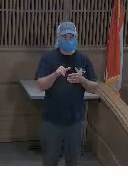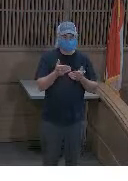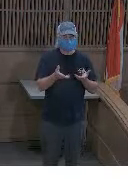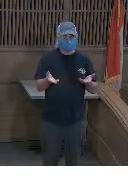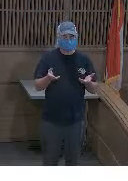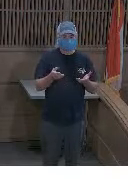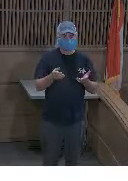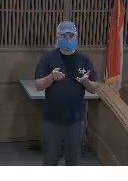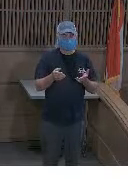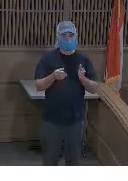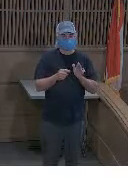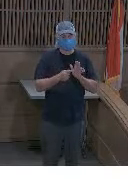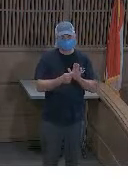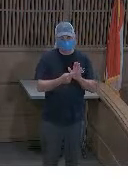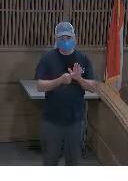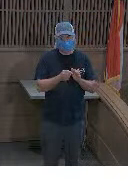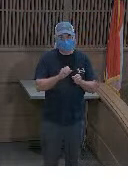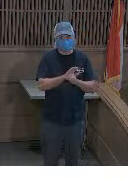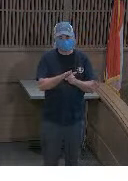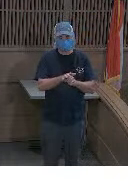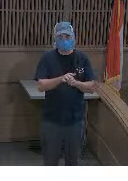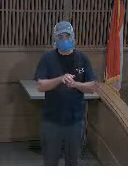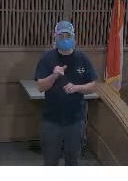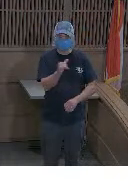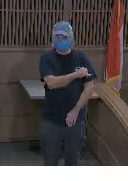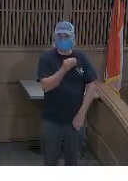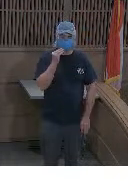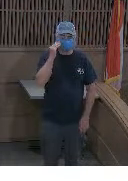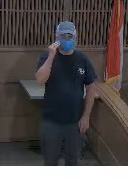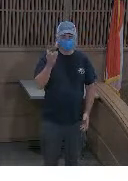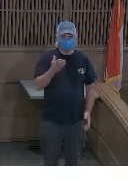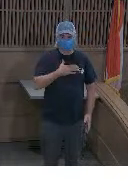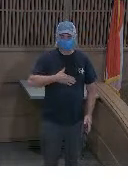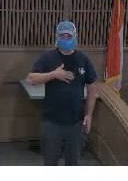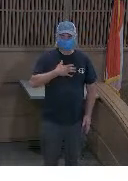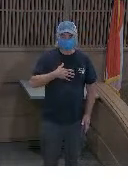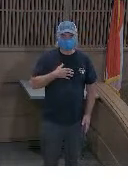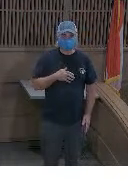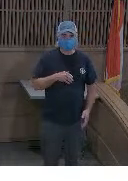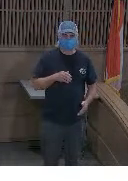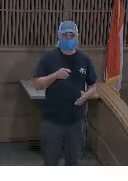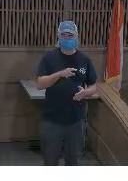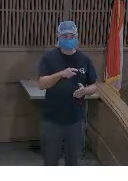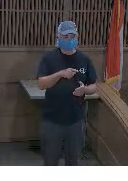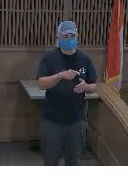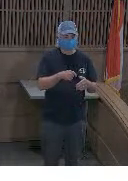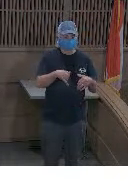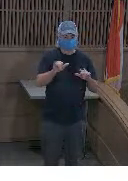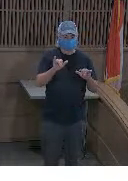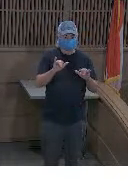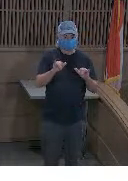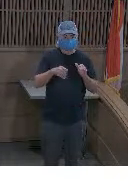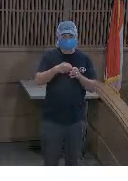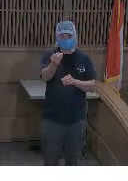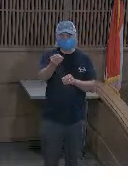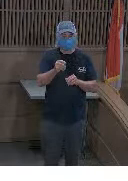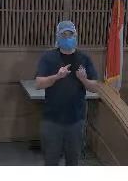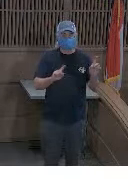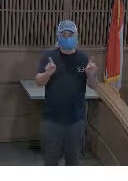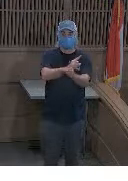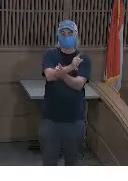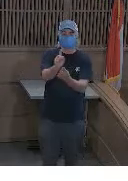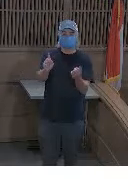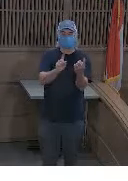health care provider, and get a test. It's easy to do here in Albany now. Tests are